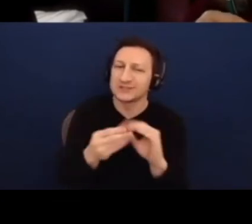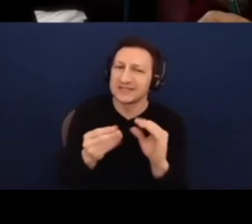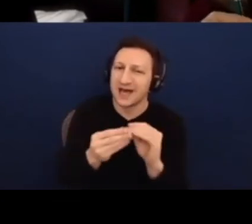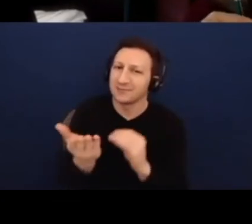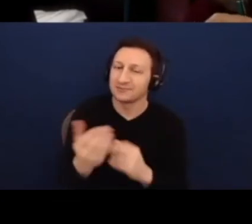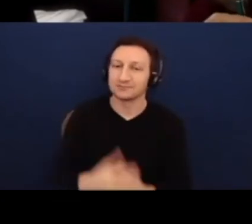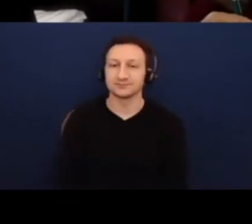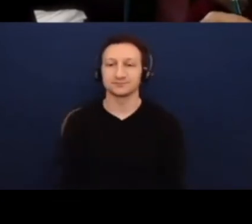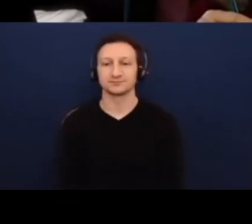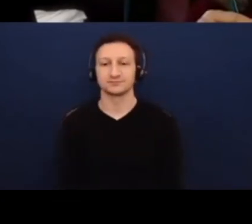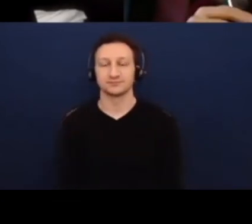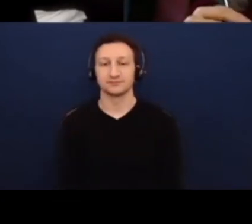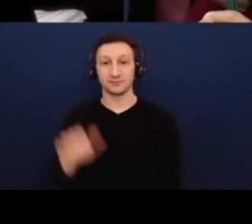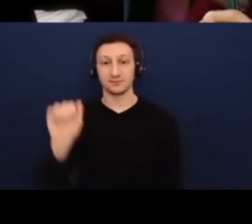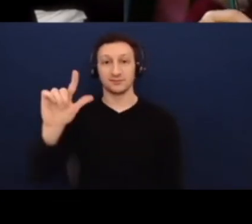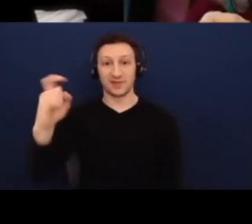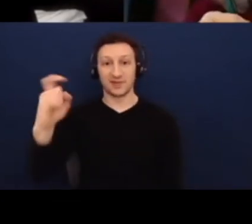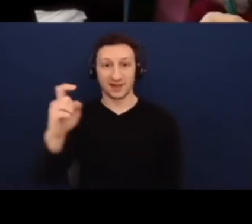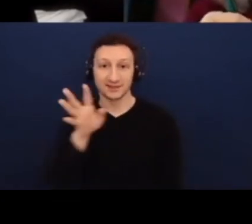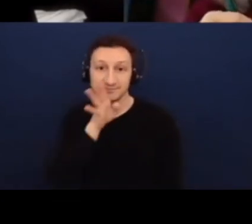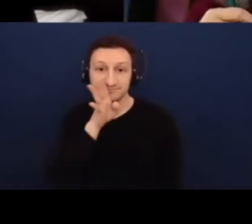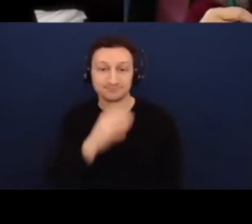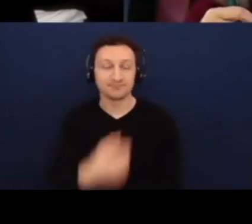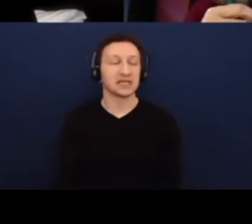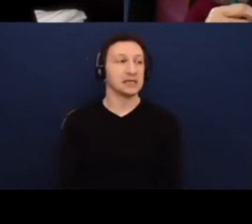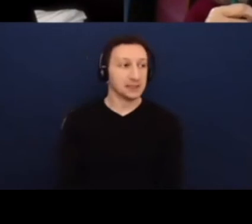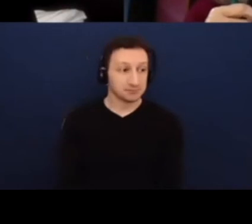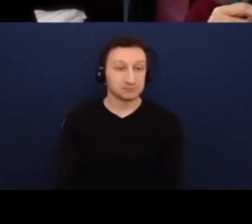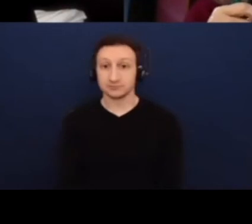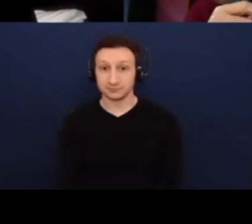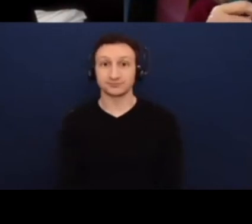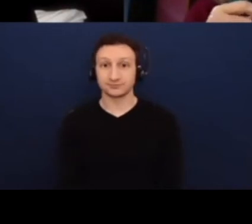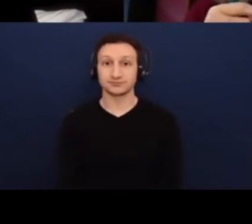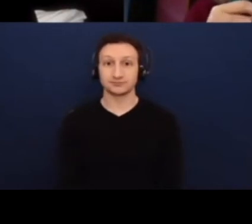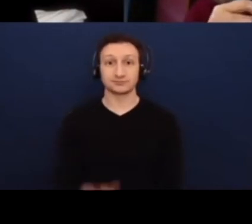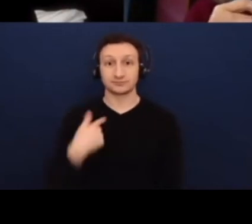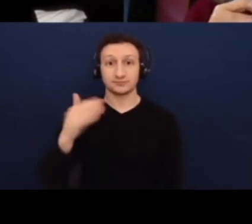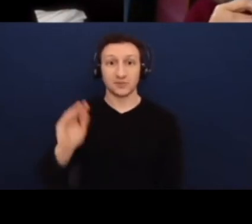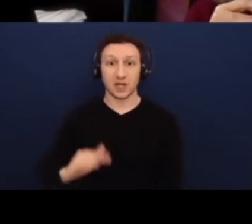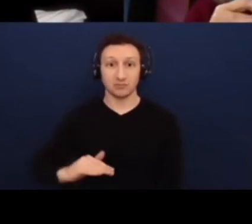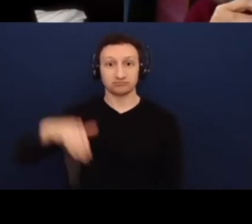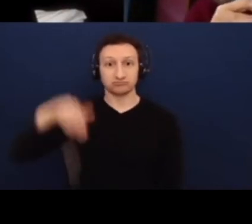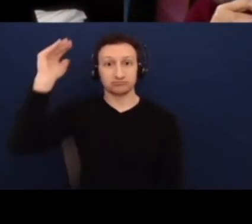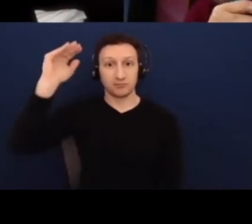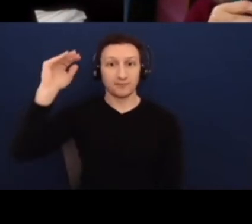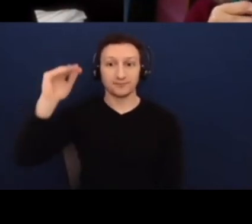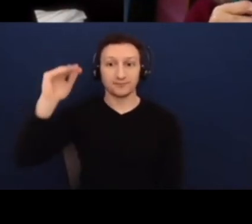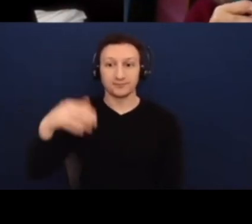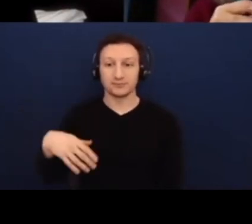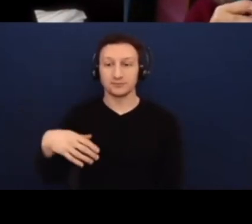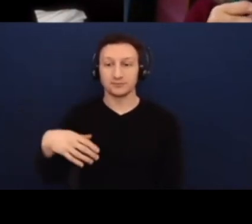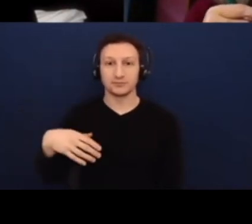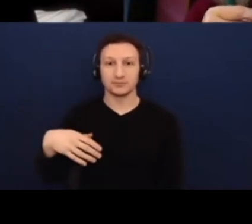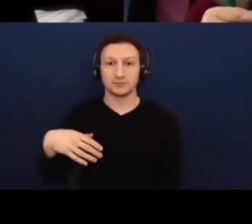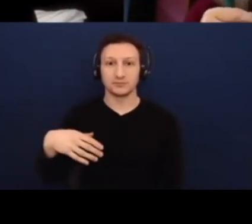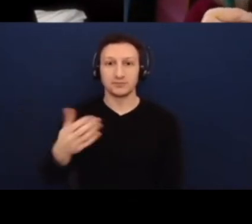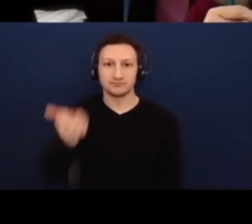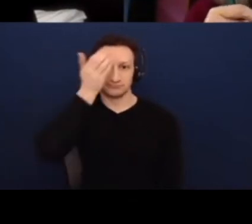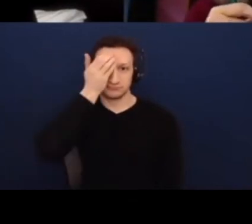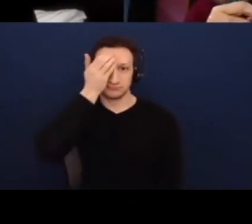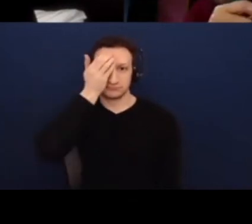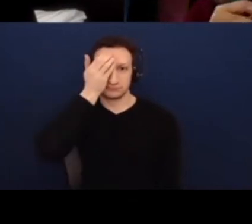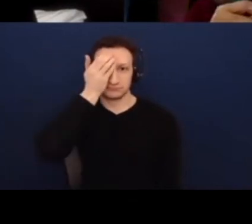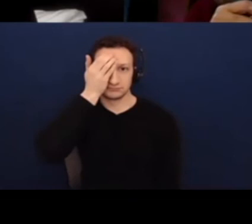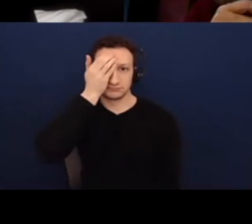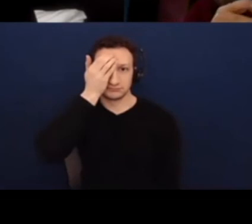Well, I think like I grew up, I had to patch when I was very little to strengthen my bad eye. So